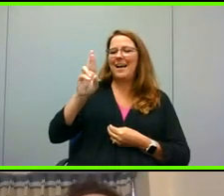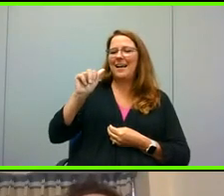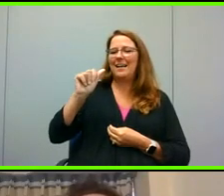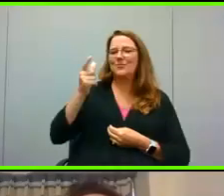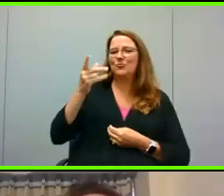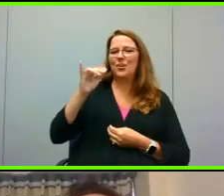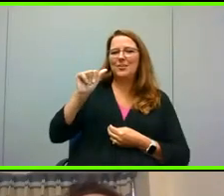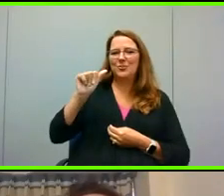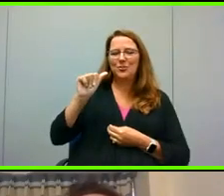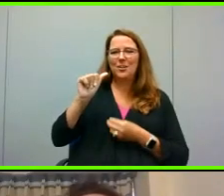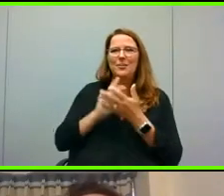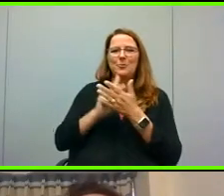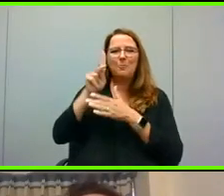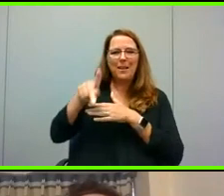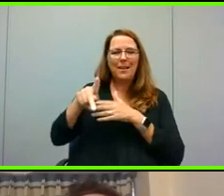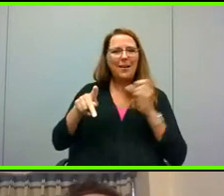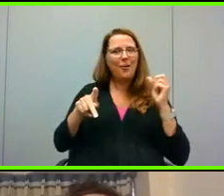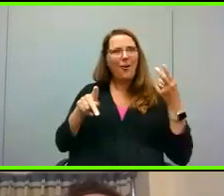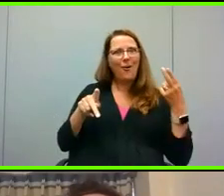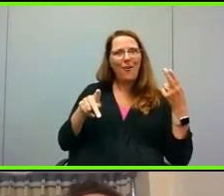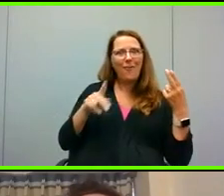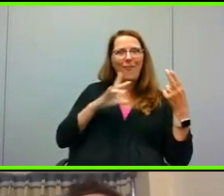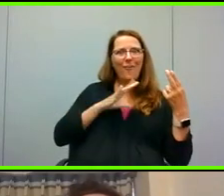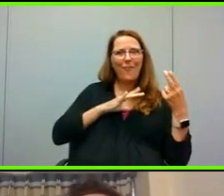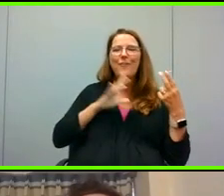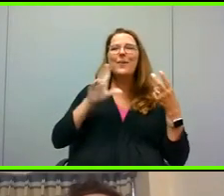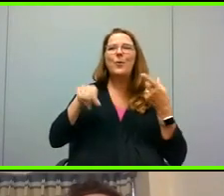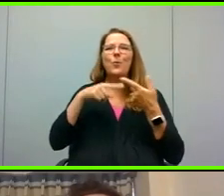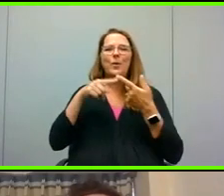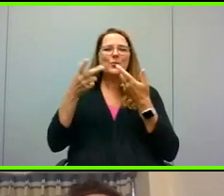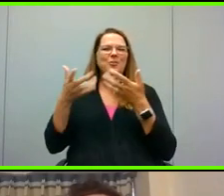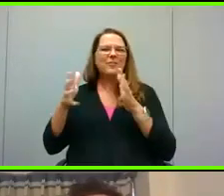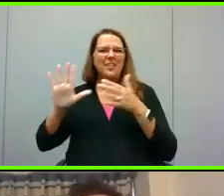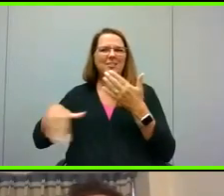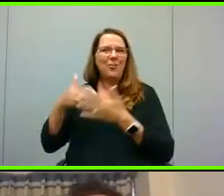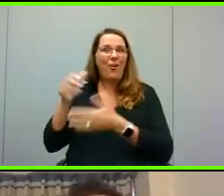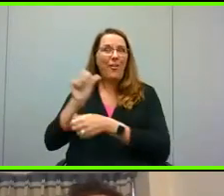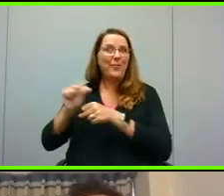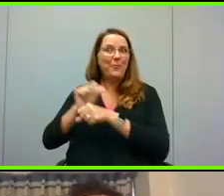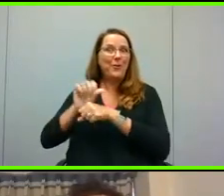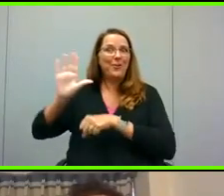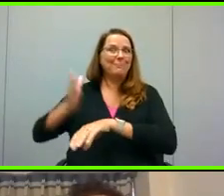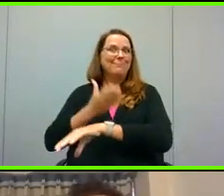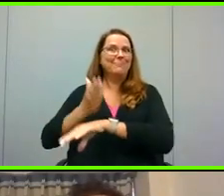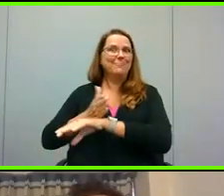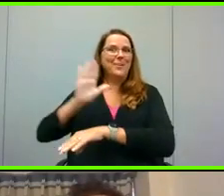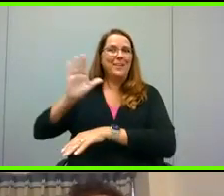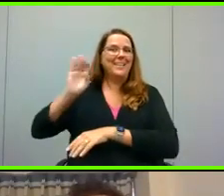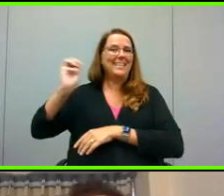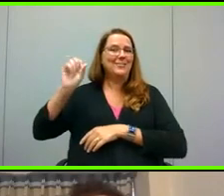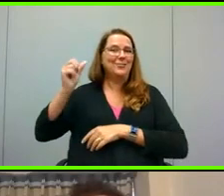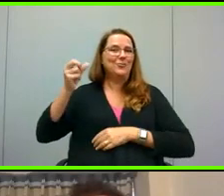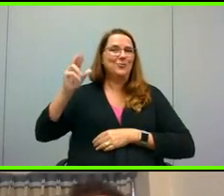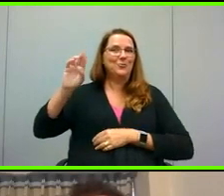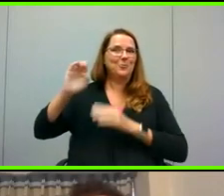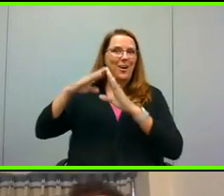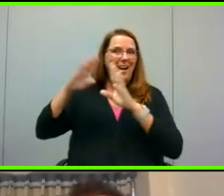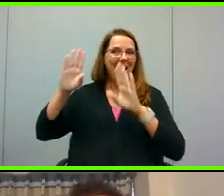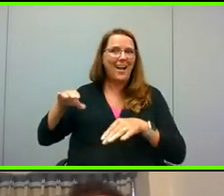it, hopefully, when you finish up all the work on the house on the Eastern Shore. This will